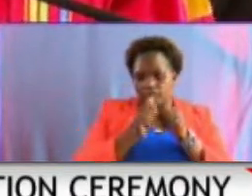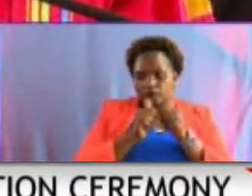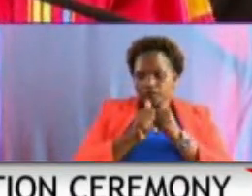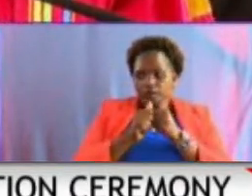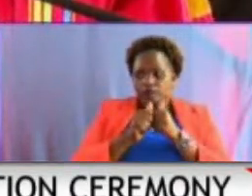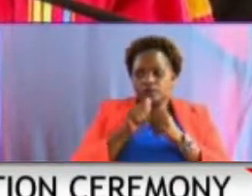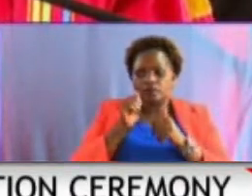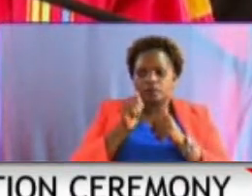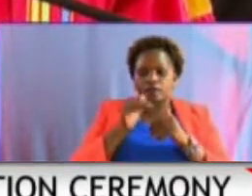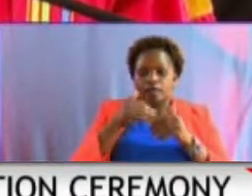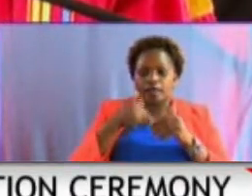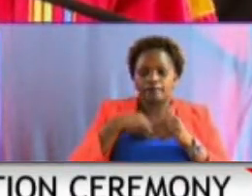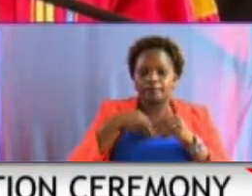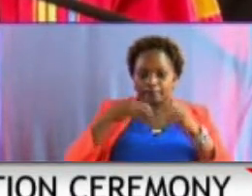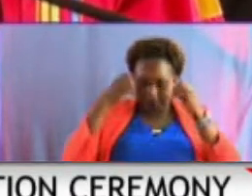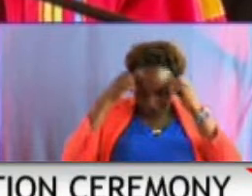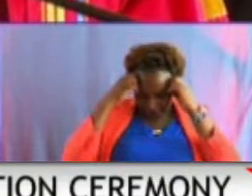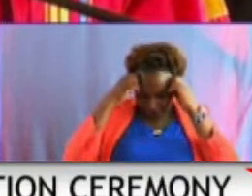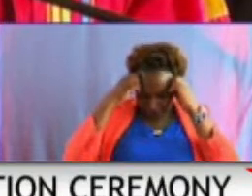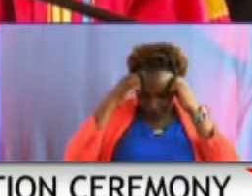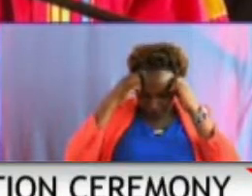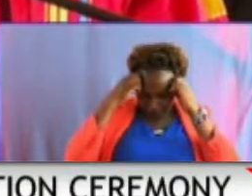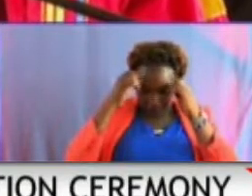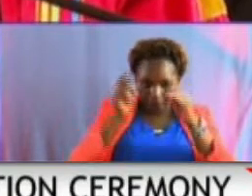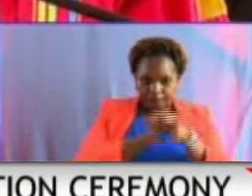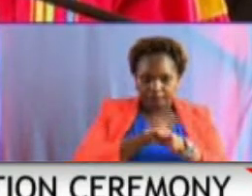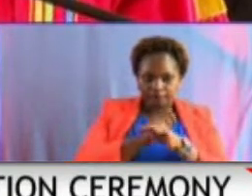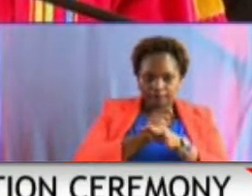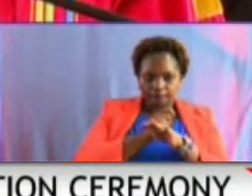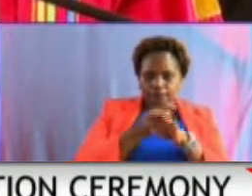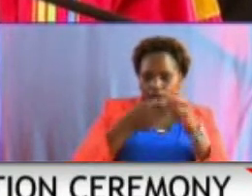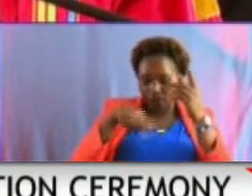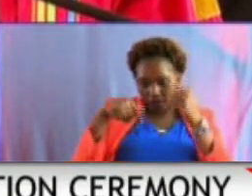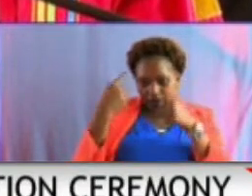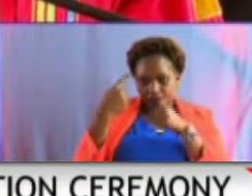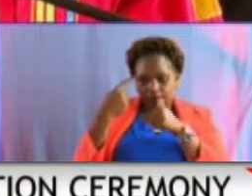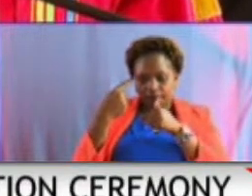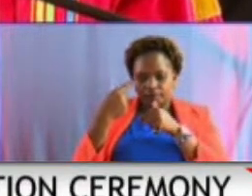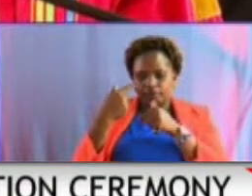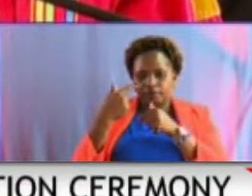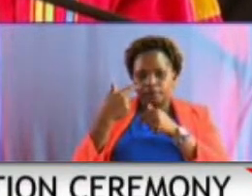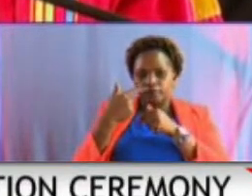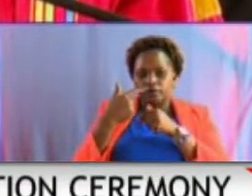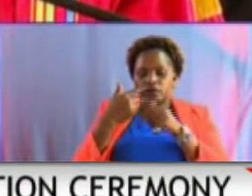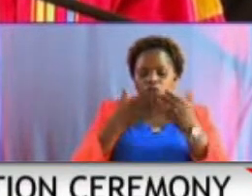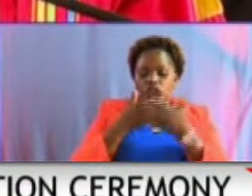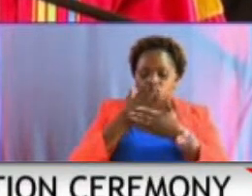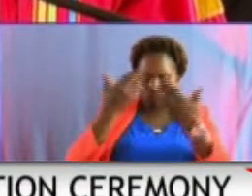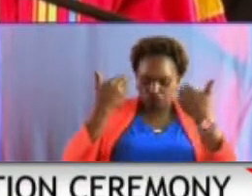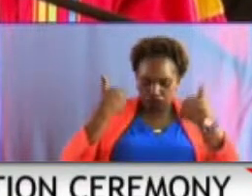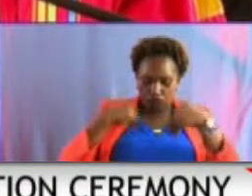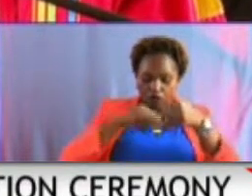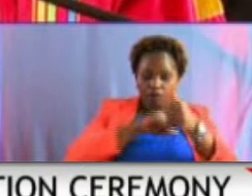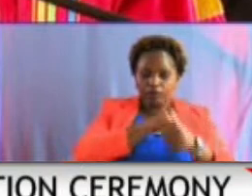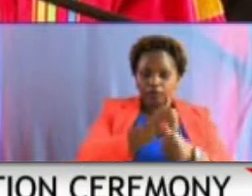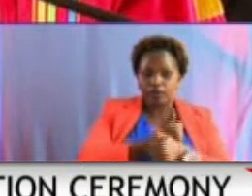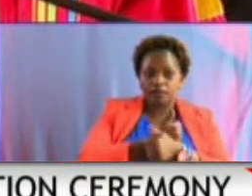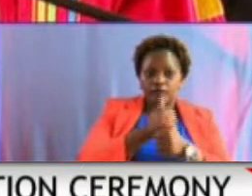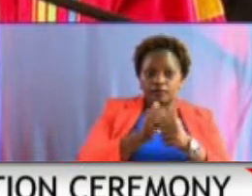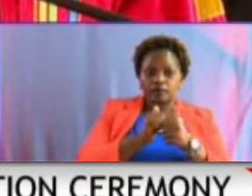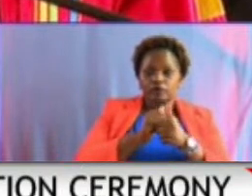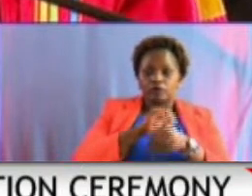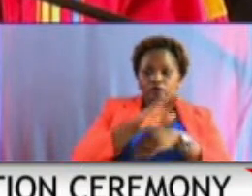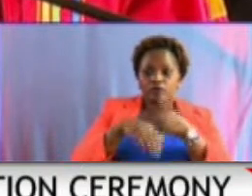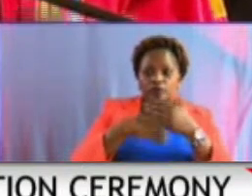have been educated, trained, and qualified, and by my authority and that of the